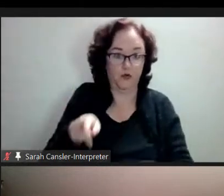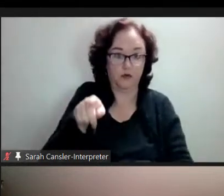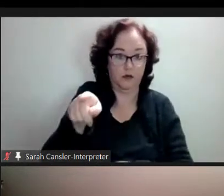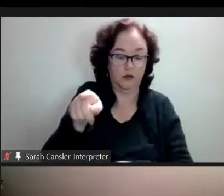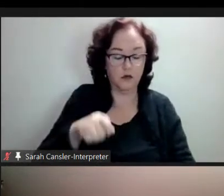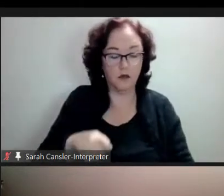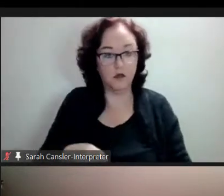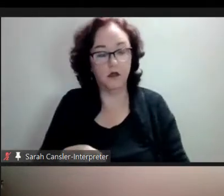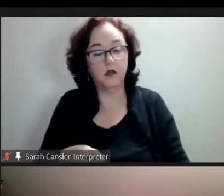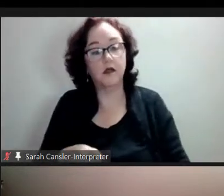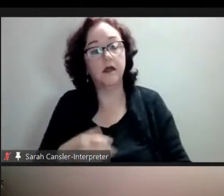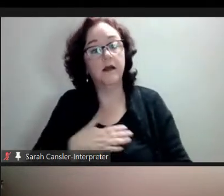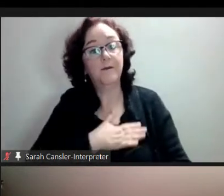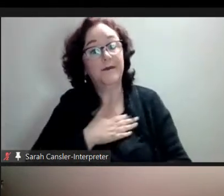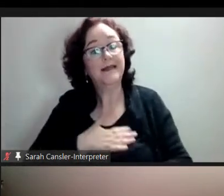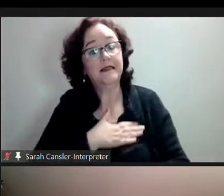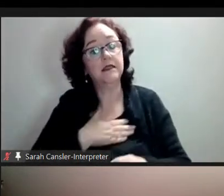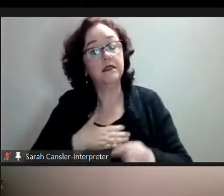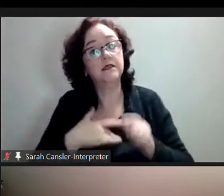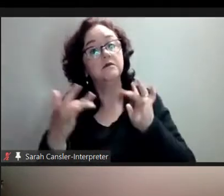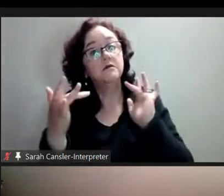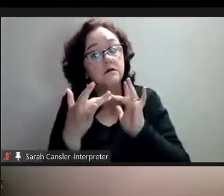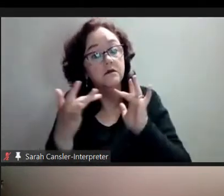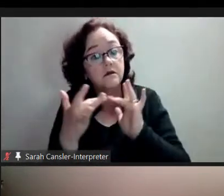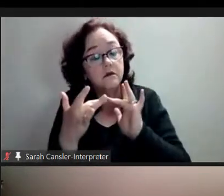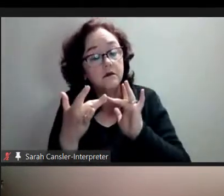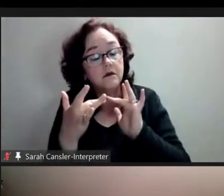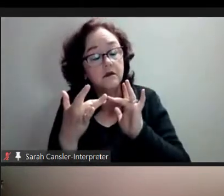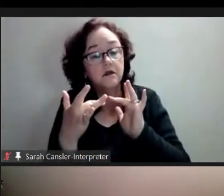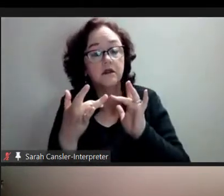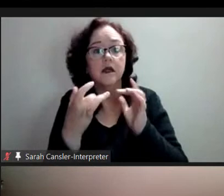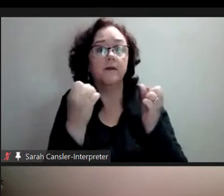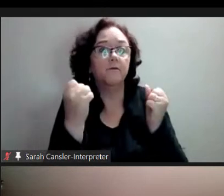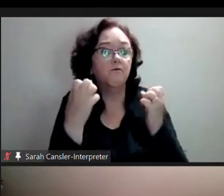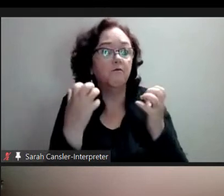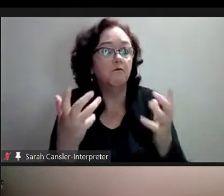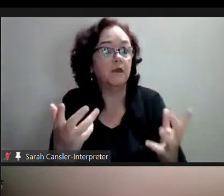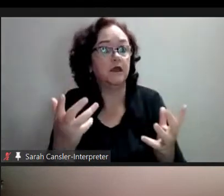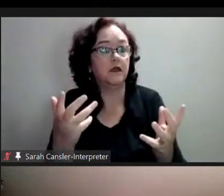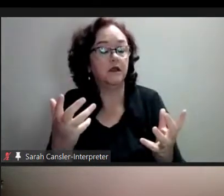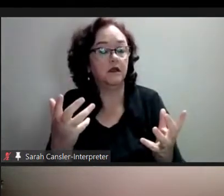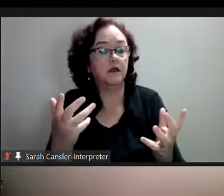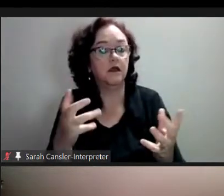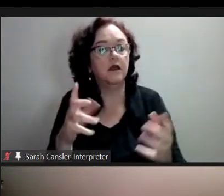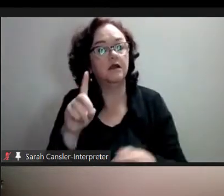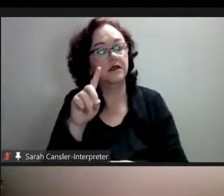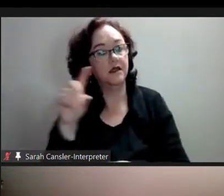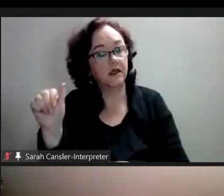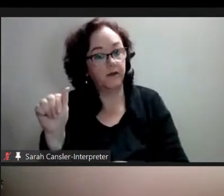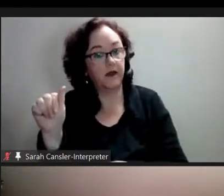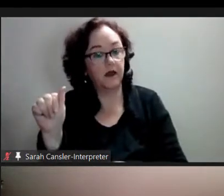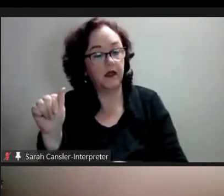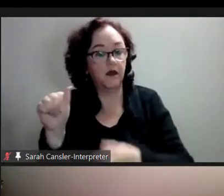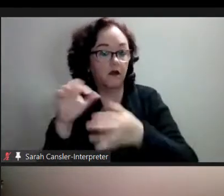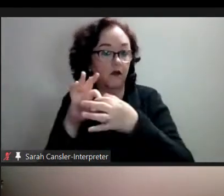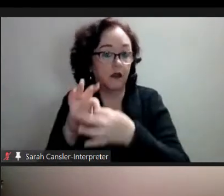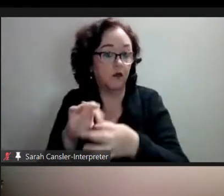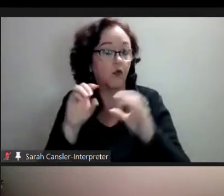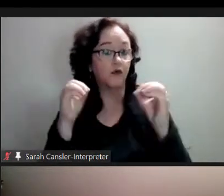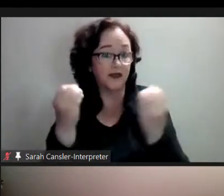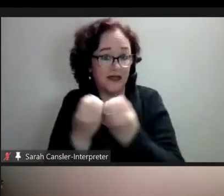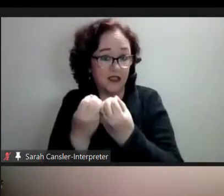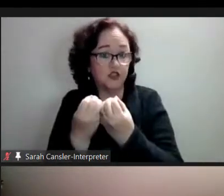to reach out to as many as possible of the disability related